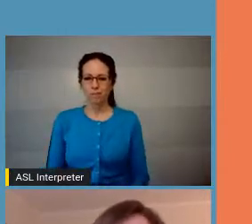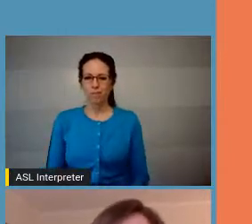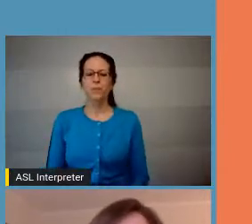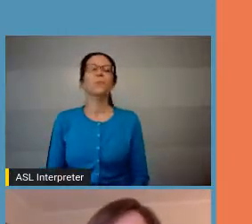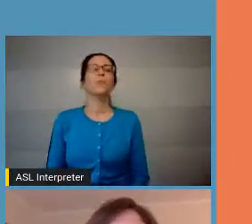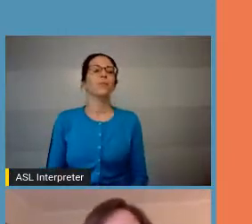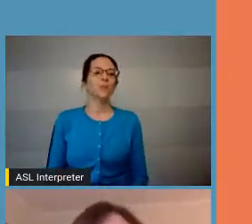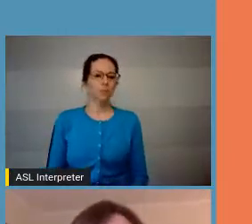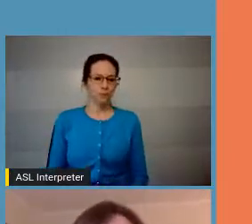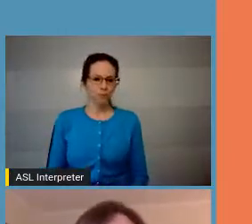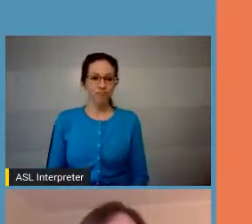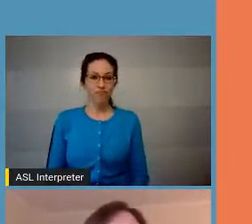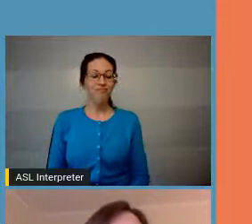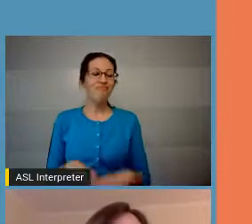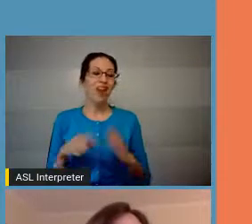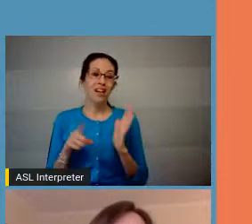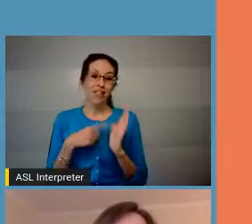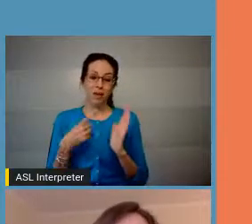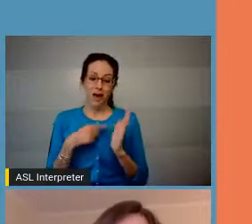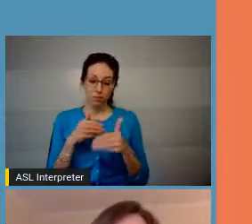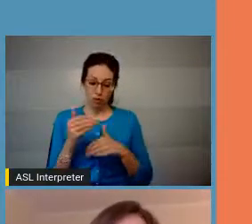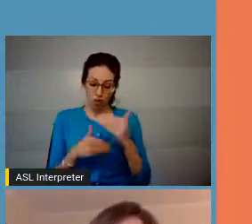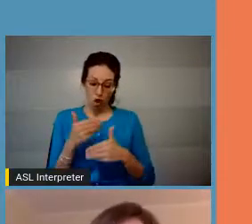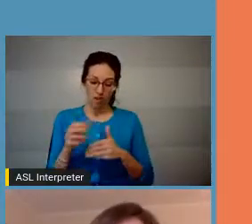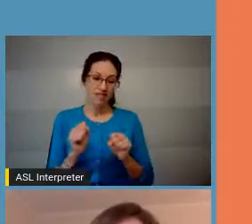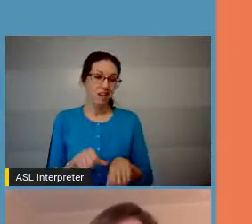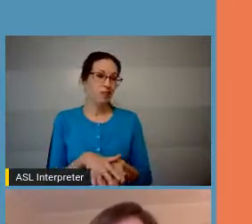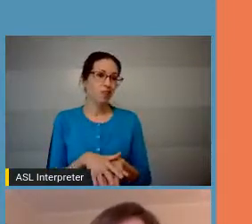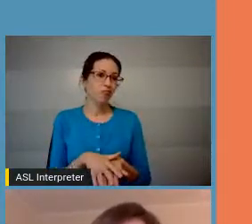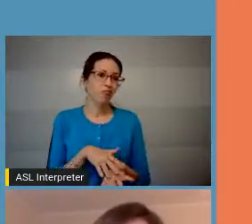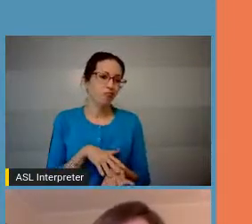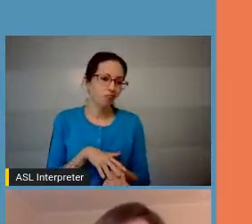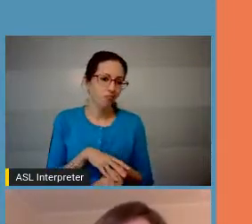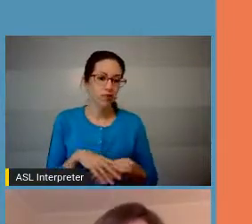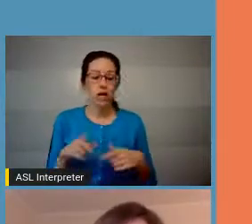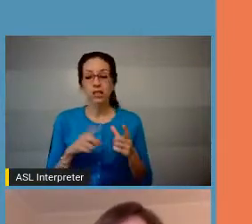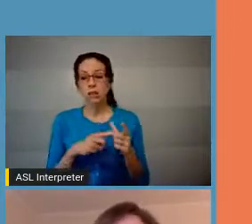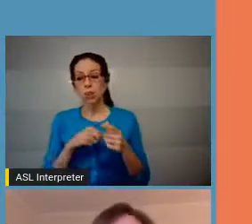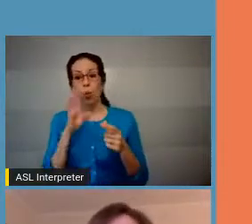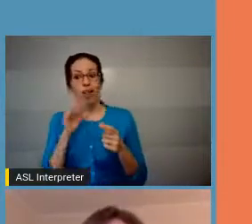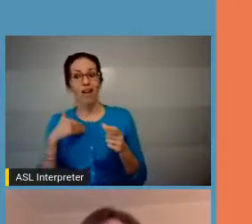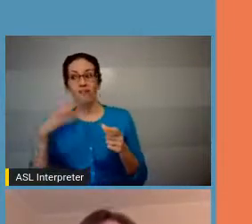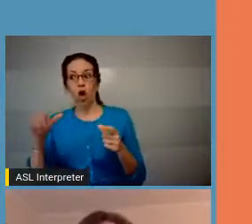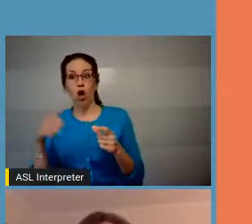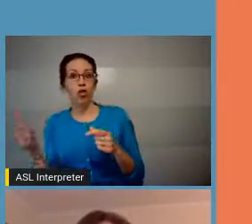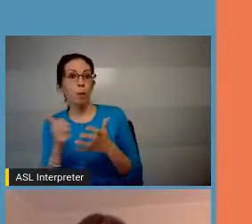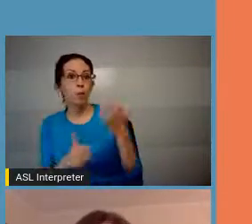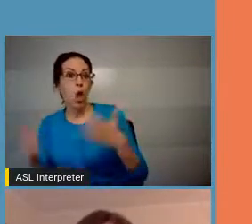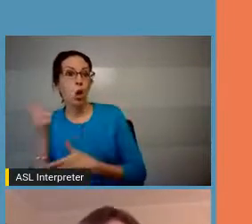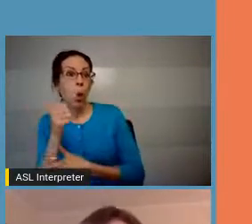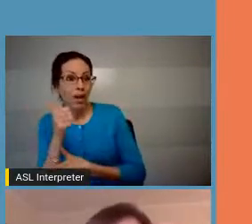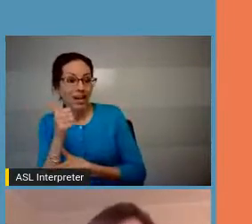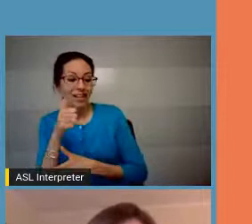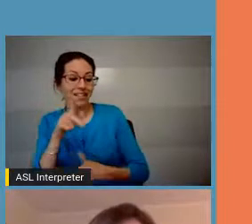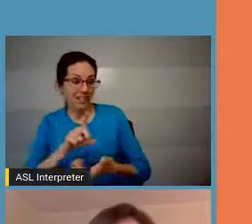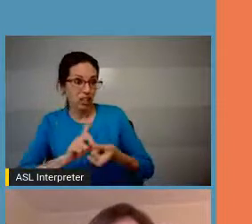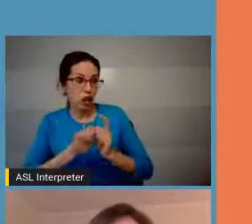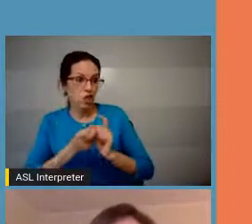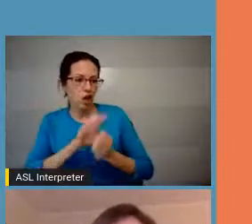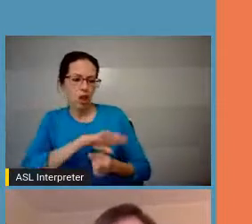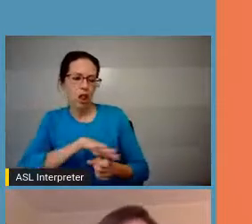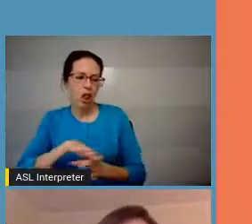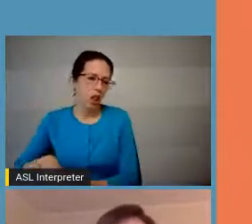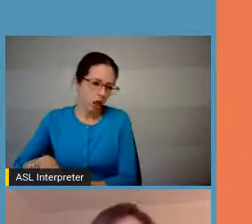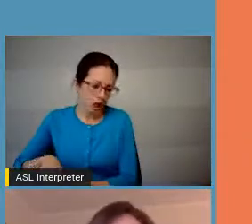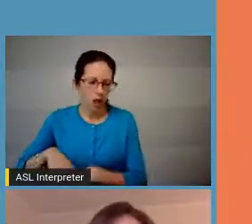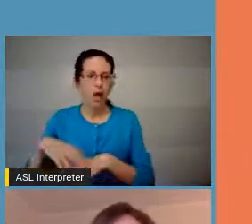Sometimes this can be a slow process. Sometimes other priorities can arise in the museum and push this further down, and then you have to push it back up